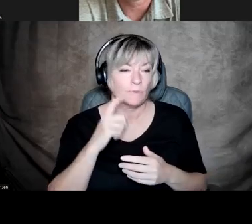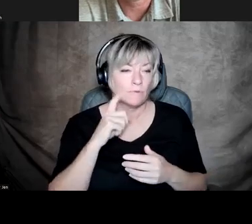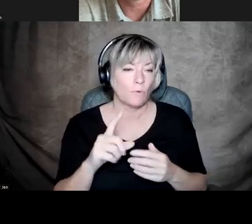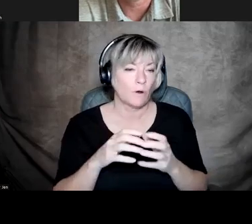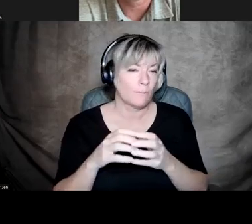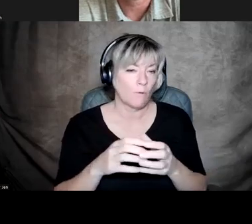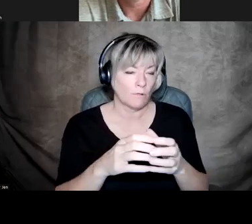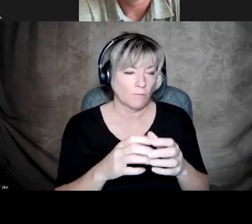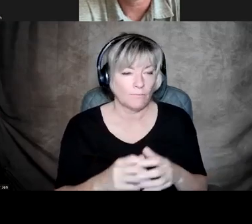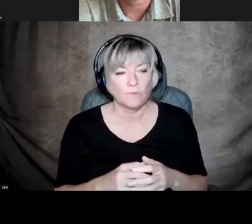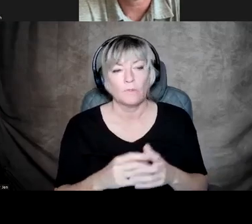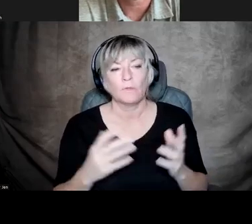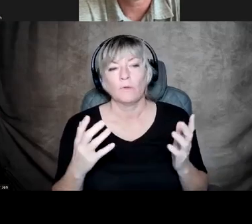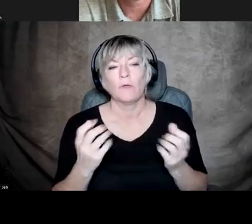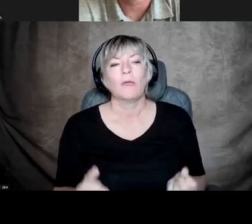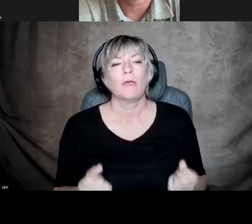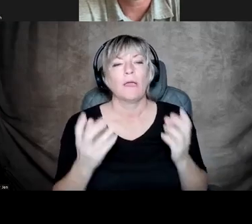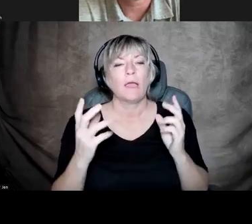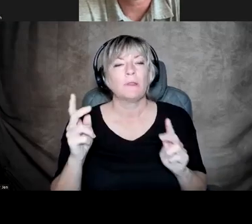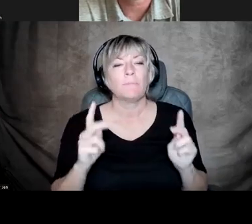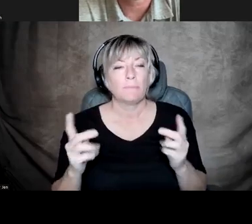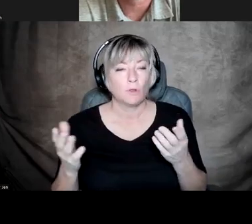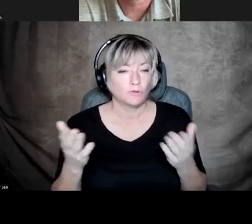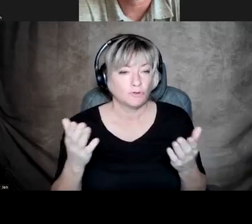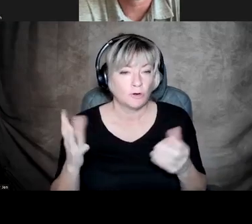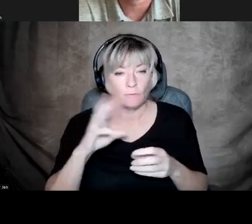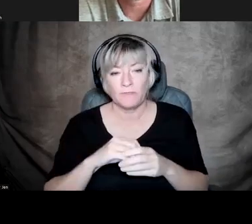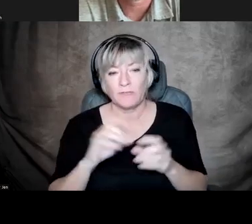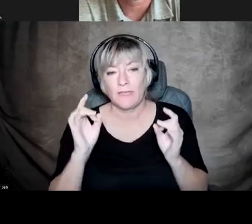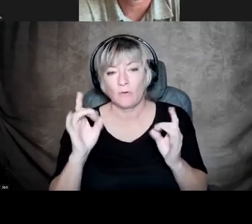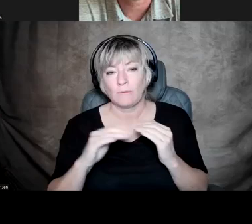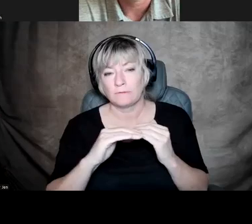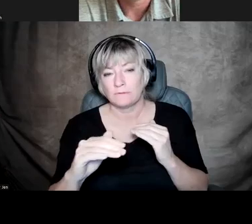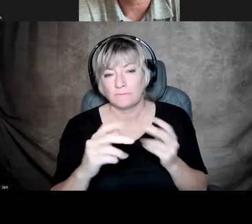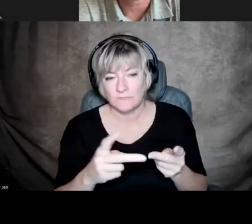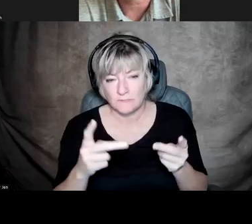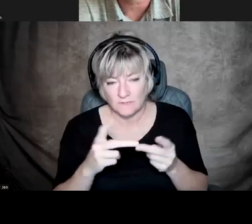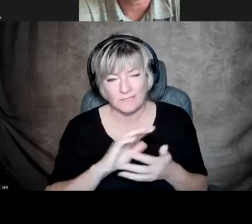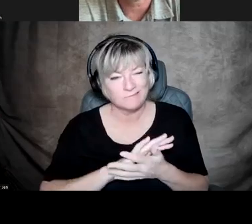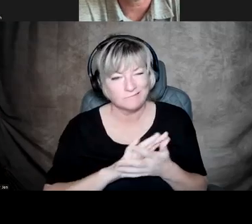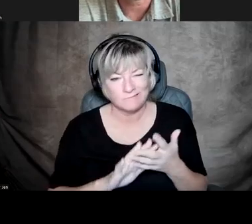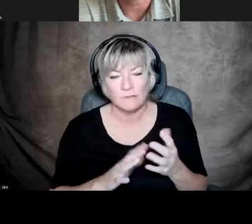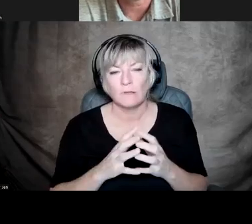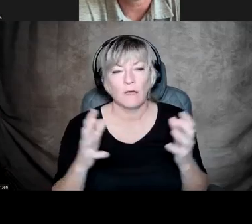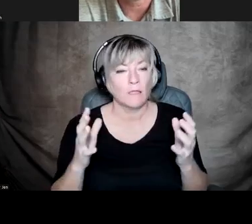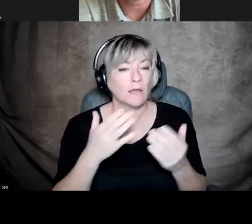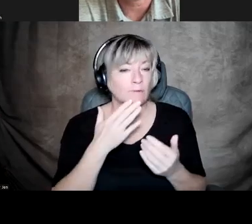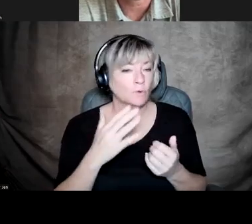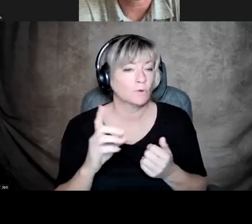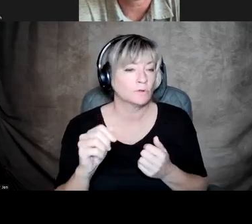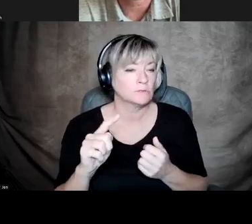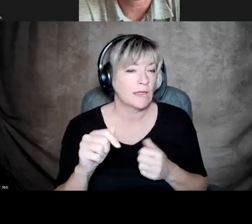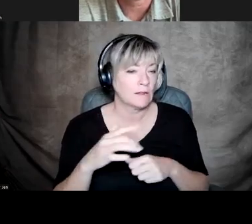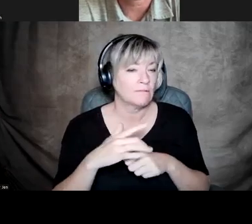mobile team? How many individuals are being served within a crisis stabilization facility? So there's a lot of great data that's made